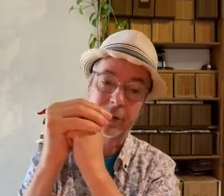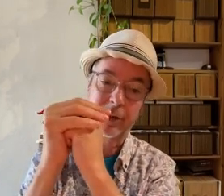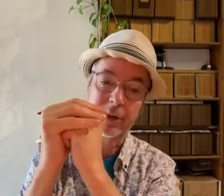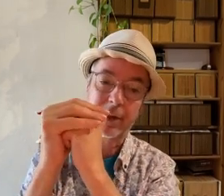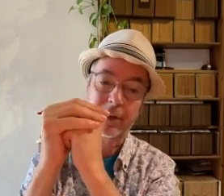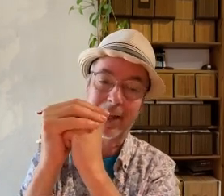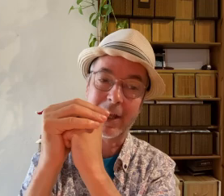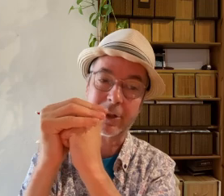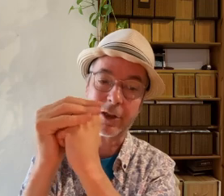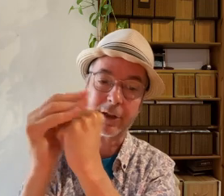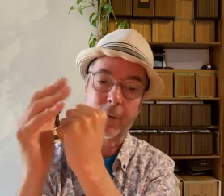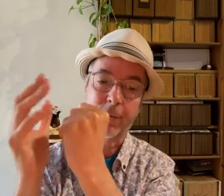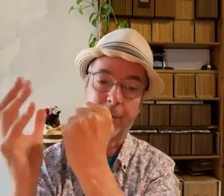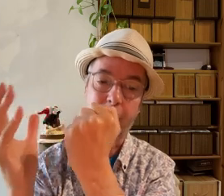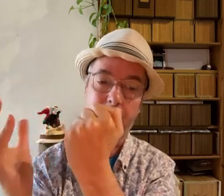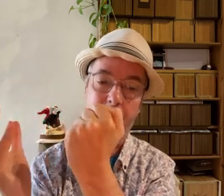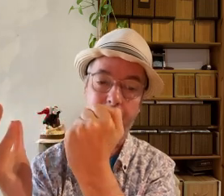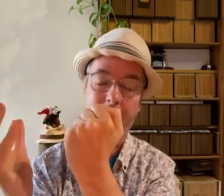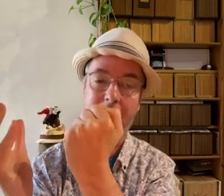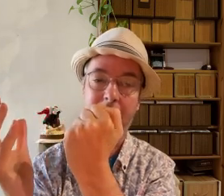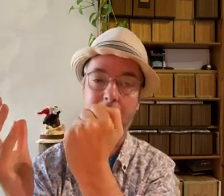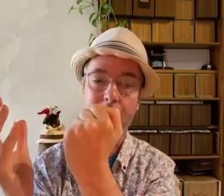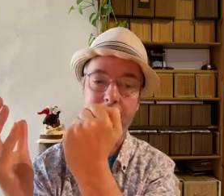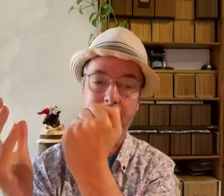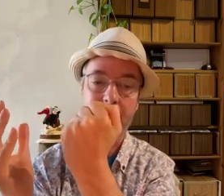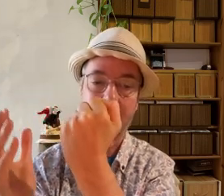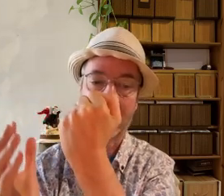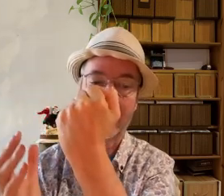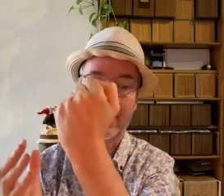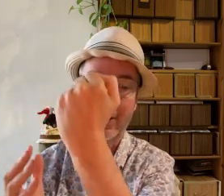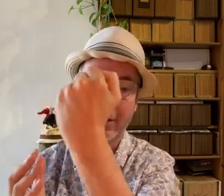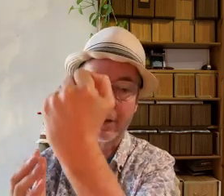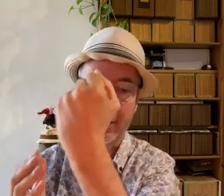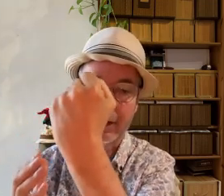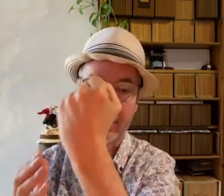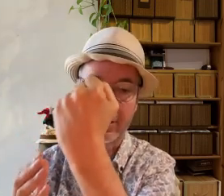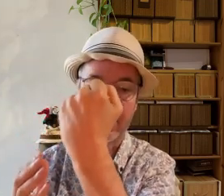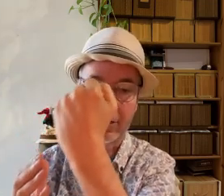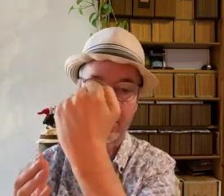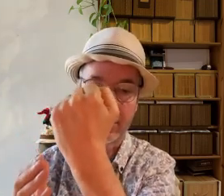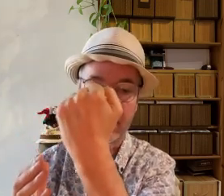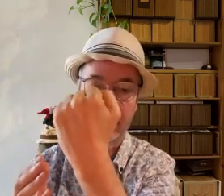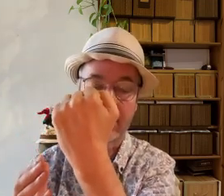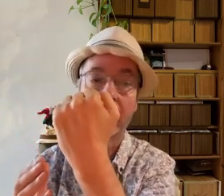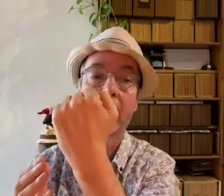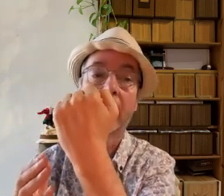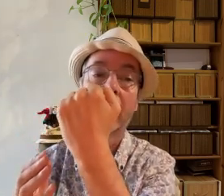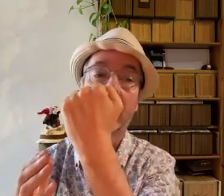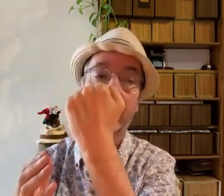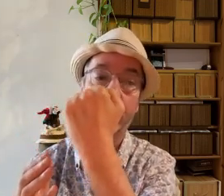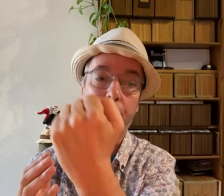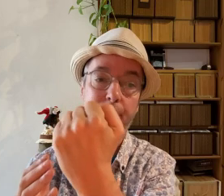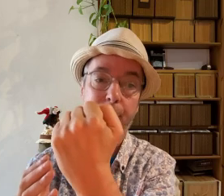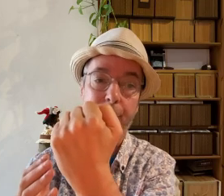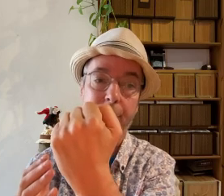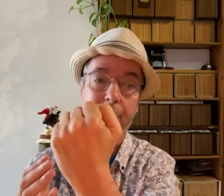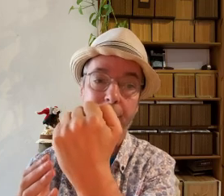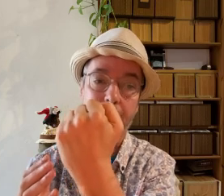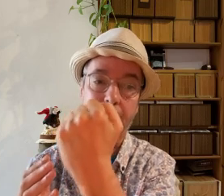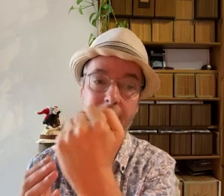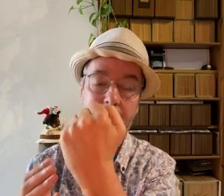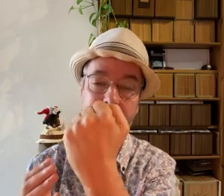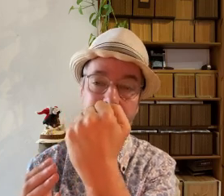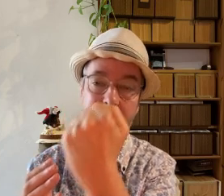is you see that the extras fall off at the outside, and the inside is the most